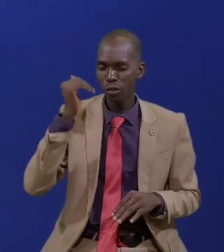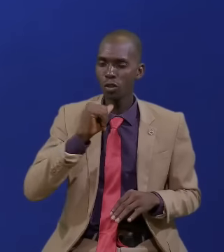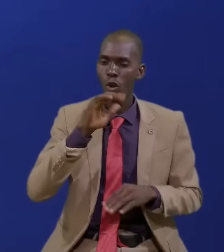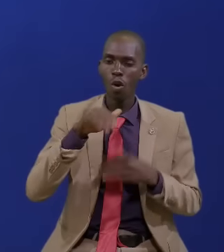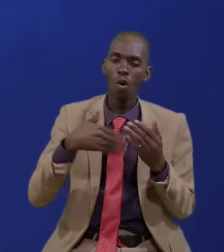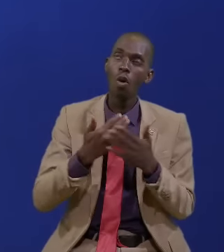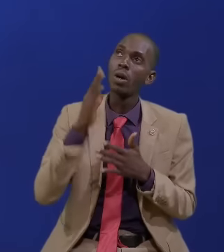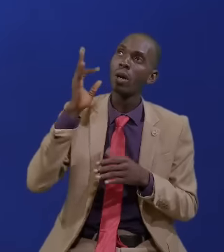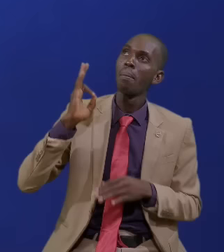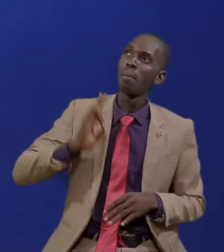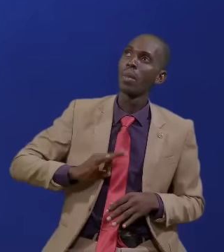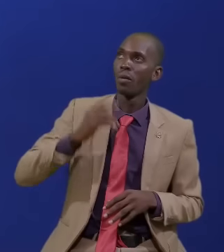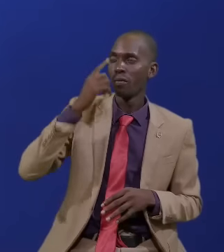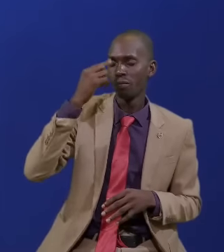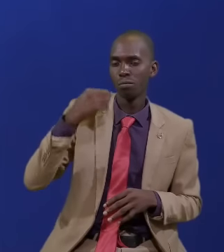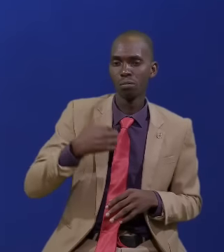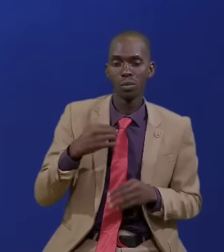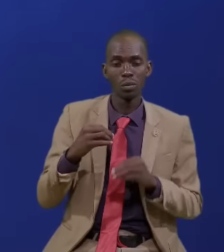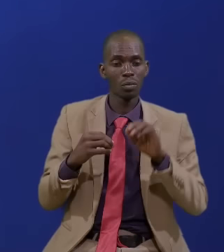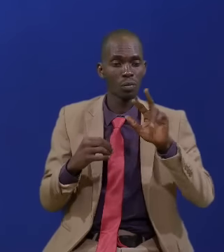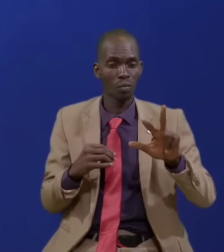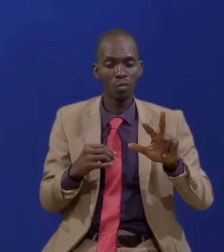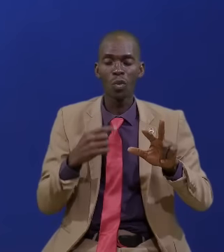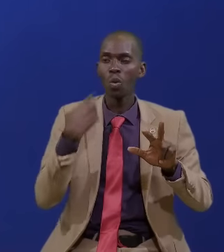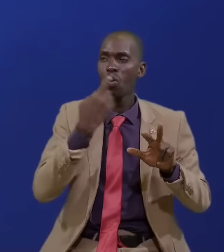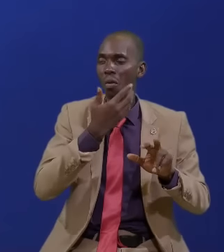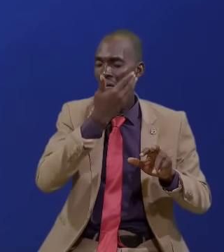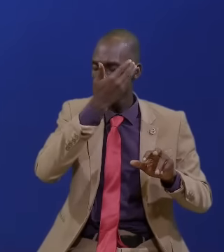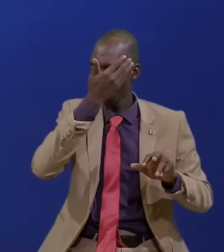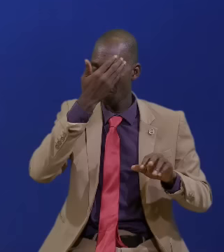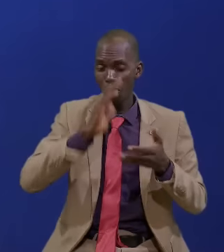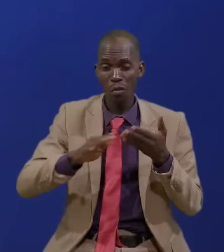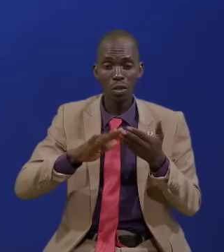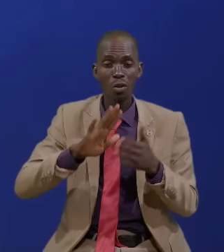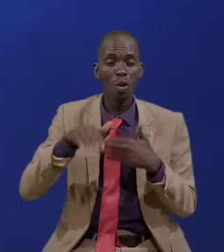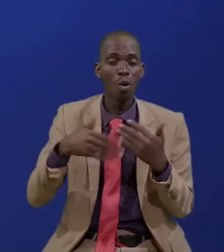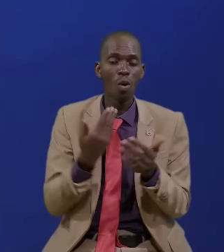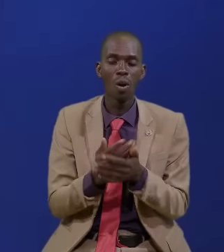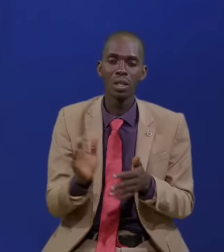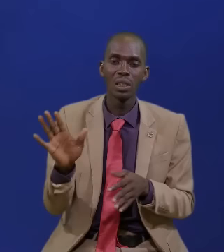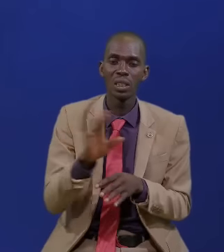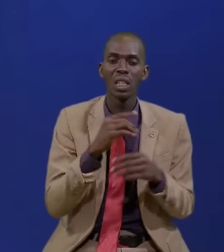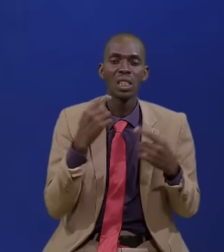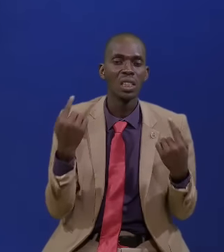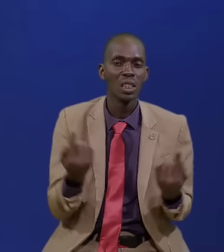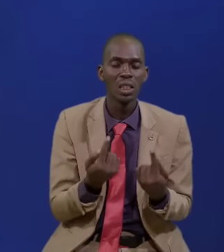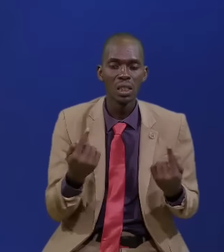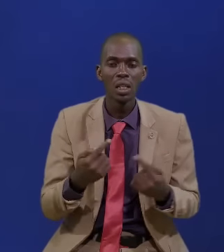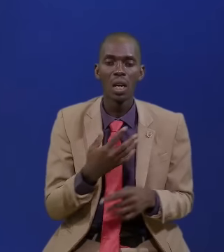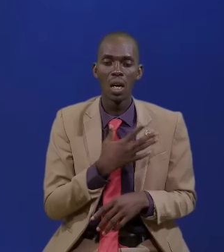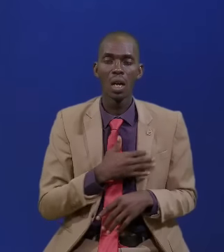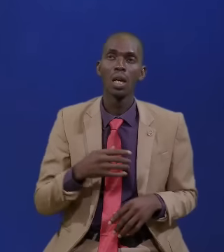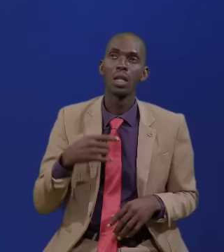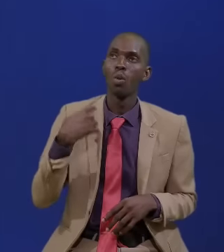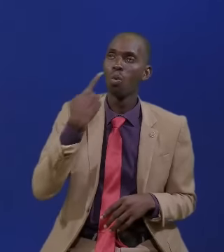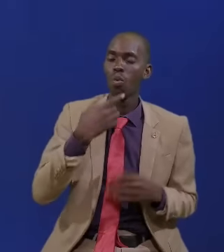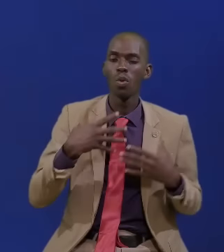verse 3, it says, O forgiveth all thine iniquities, and who healeth all